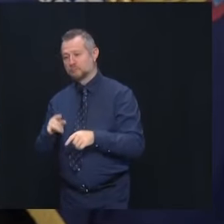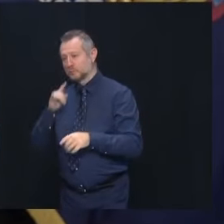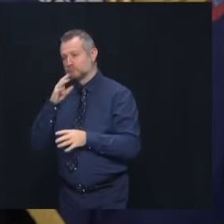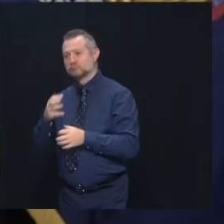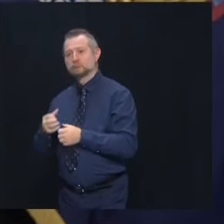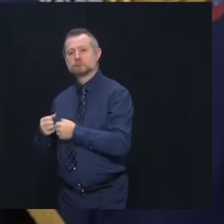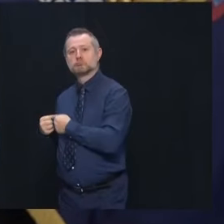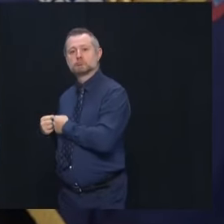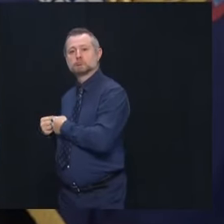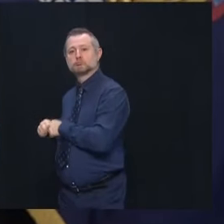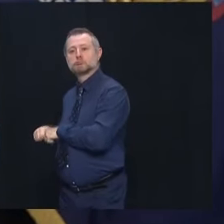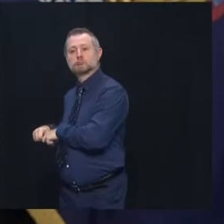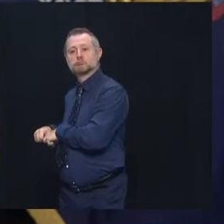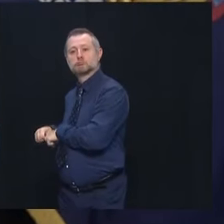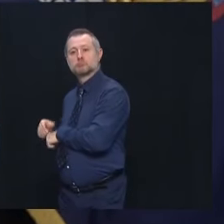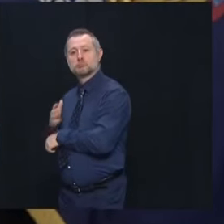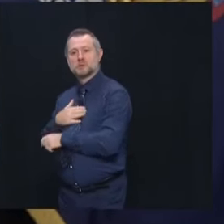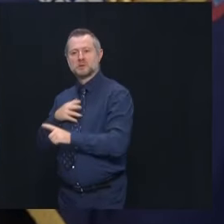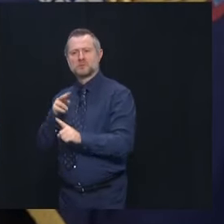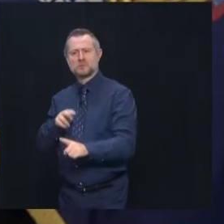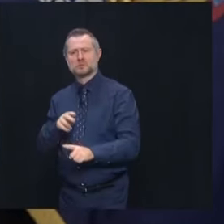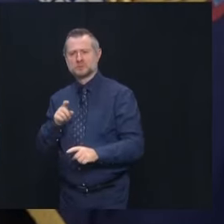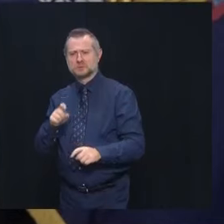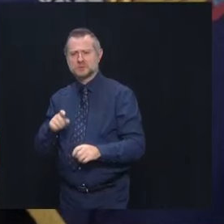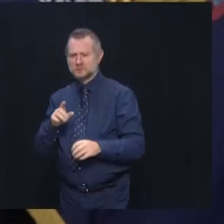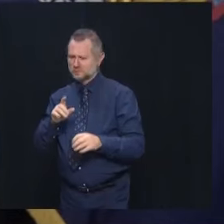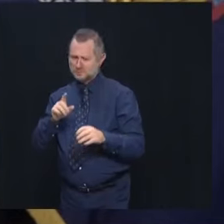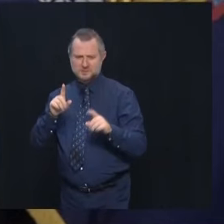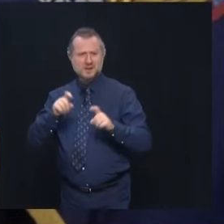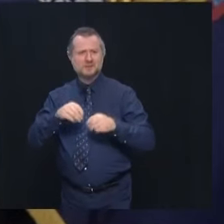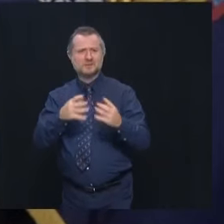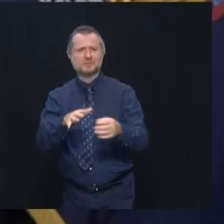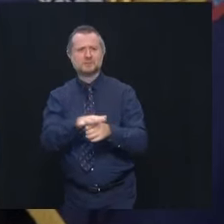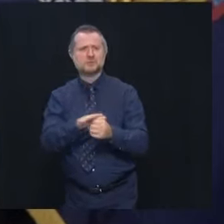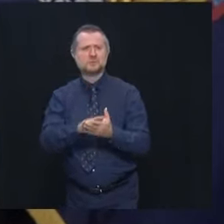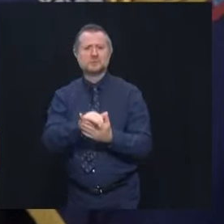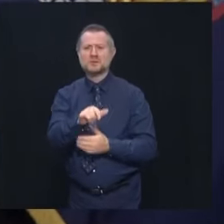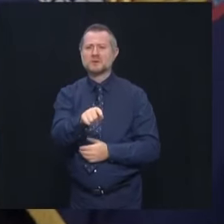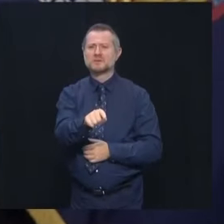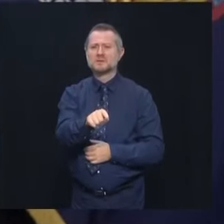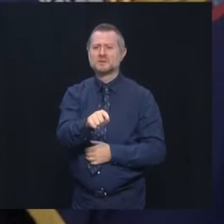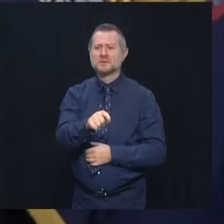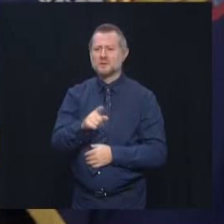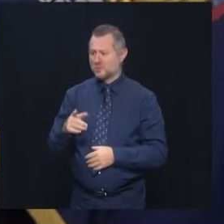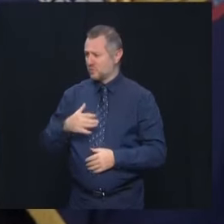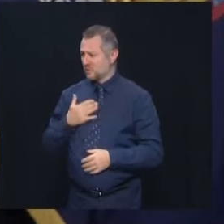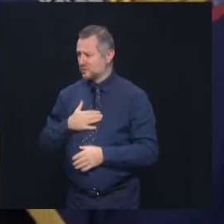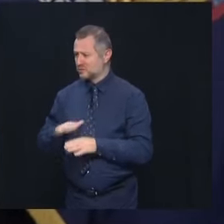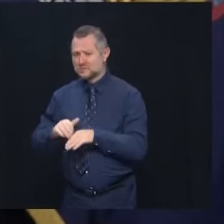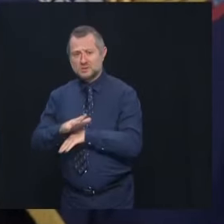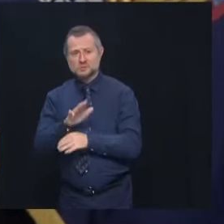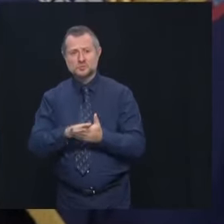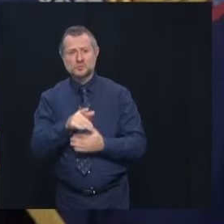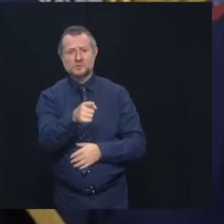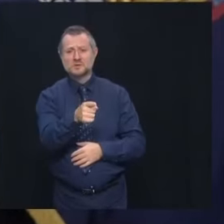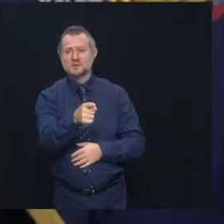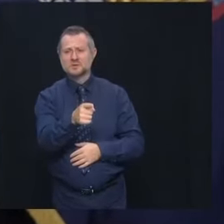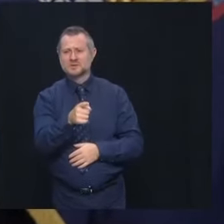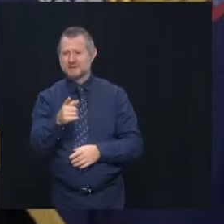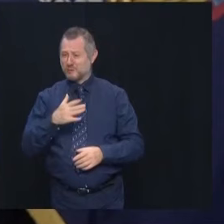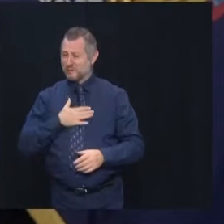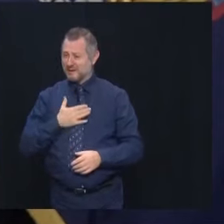you have to, in my opinion, you have to test that school before you would ever send a child into a zone that